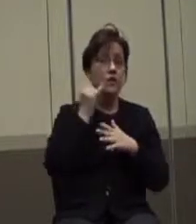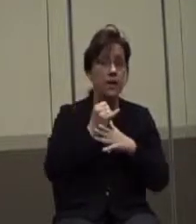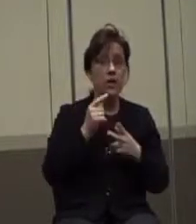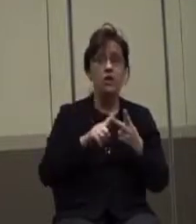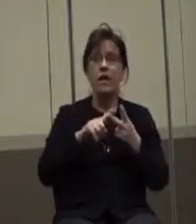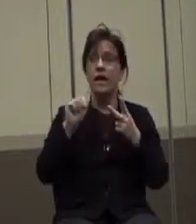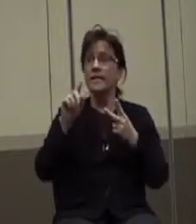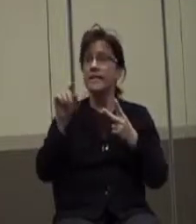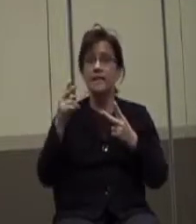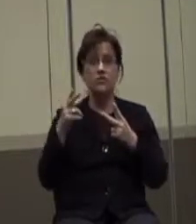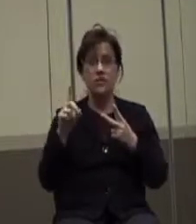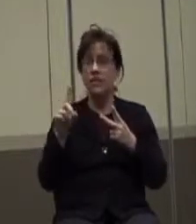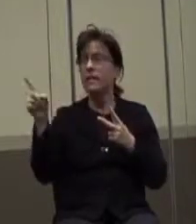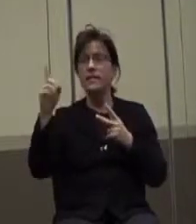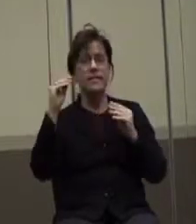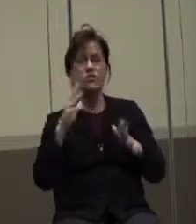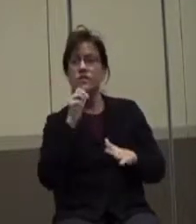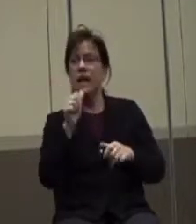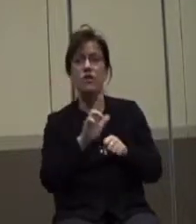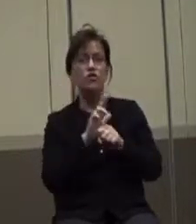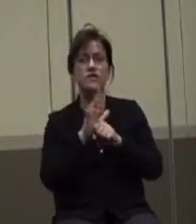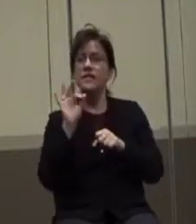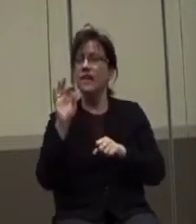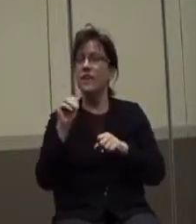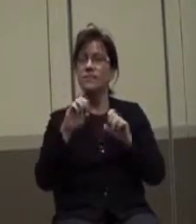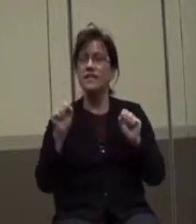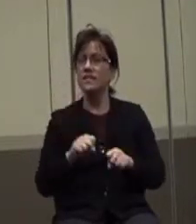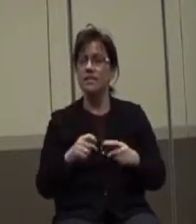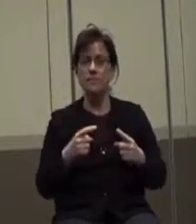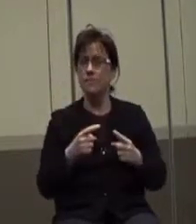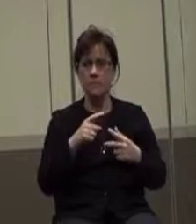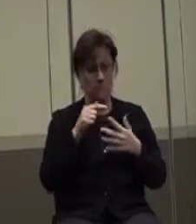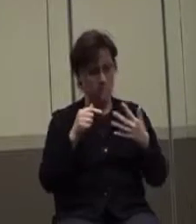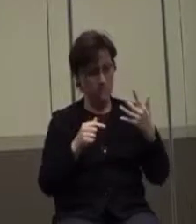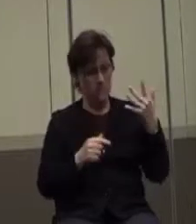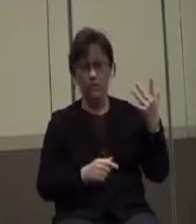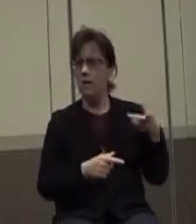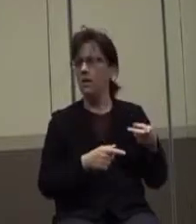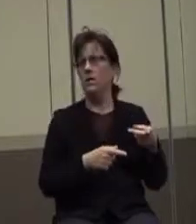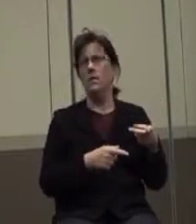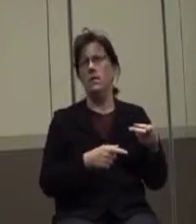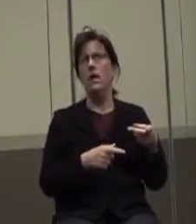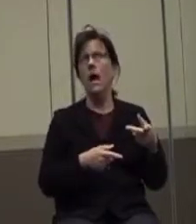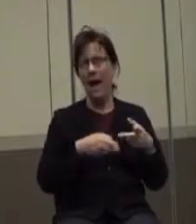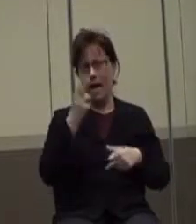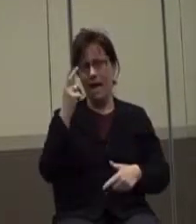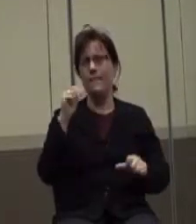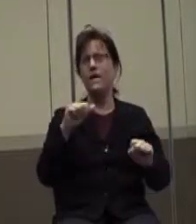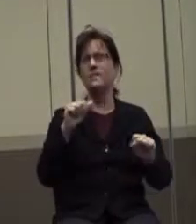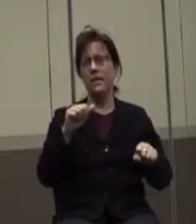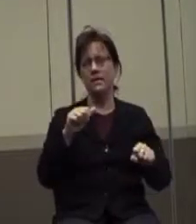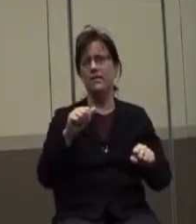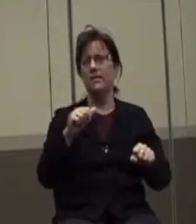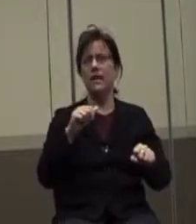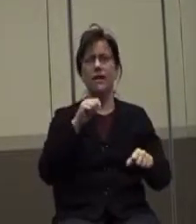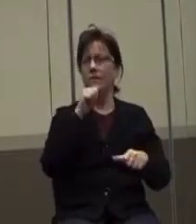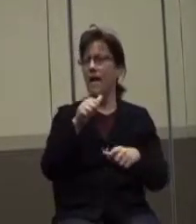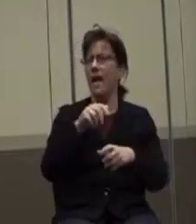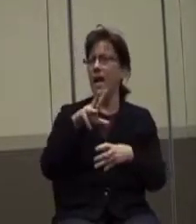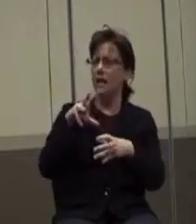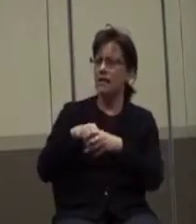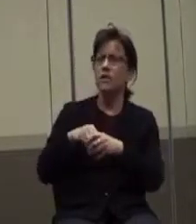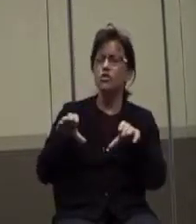the accommodations, all those things play into the fact that I've probably got a very high probability of not engaging